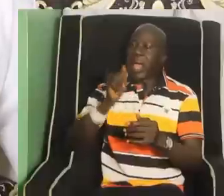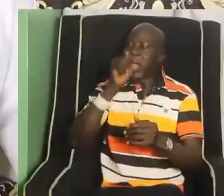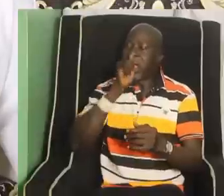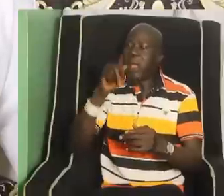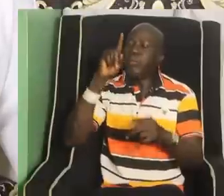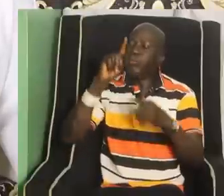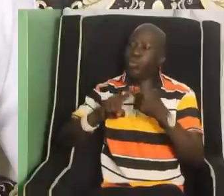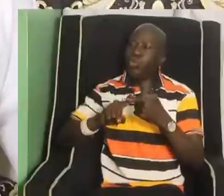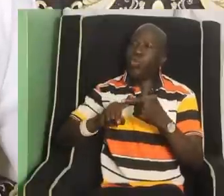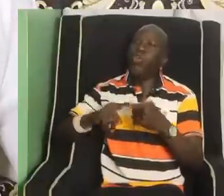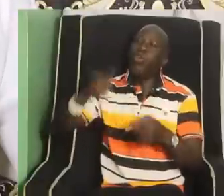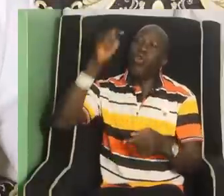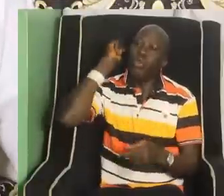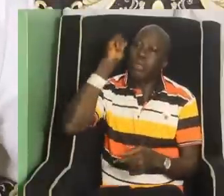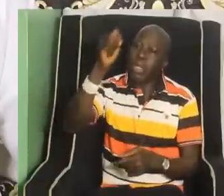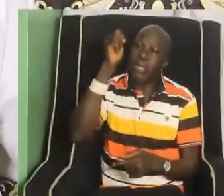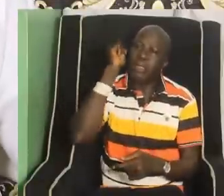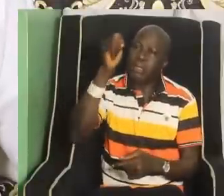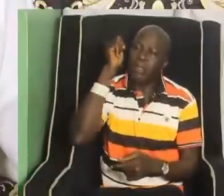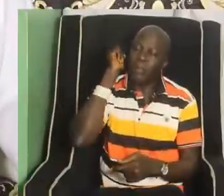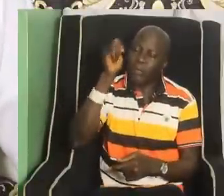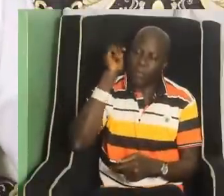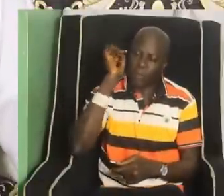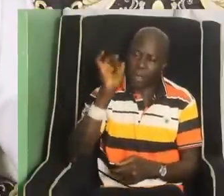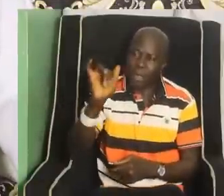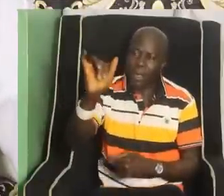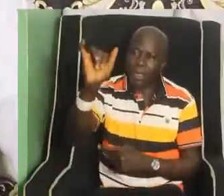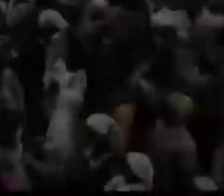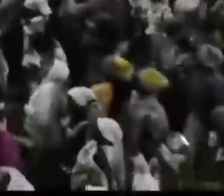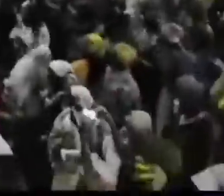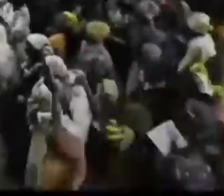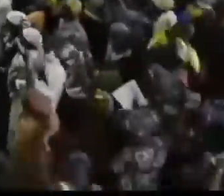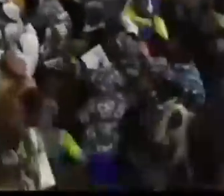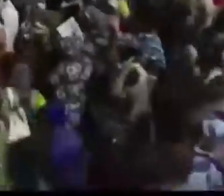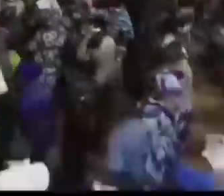pray. Testify.